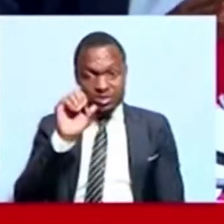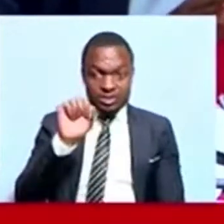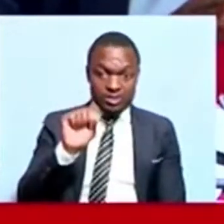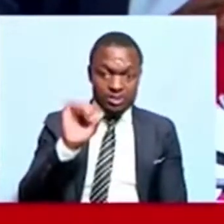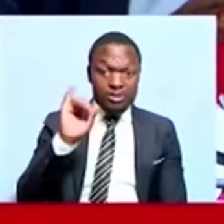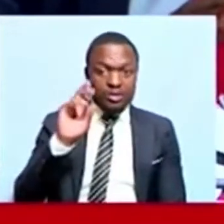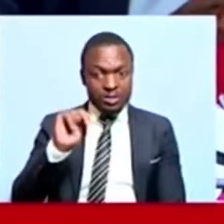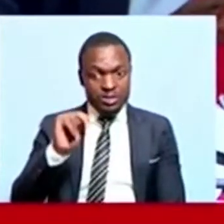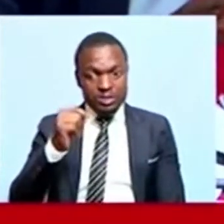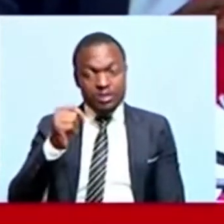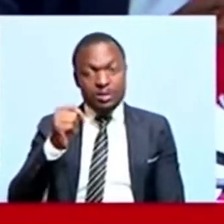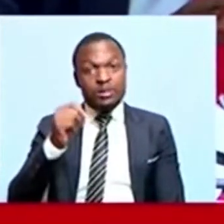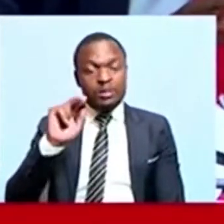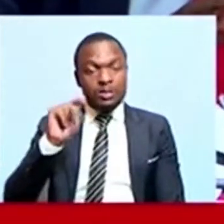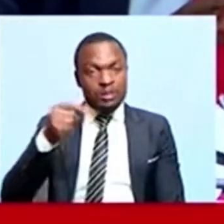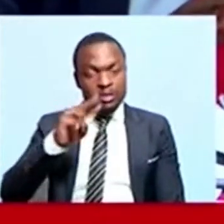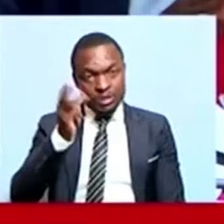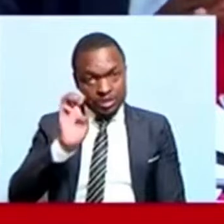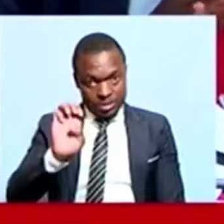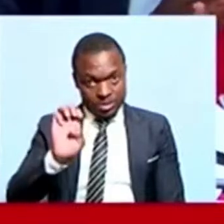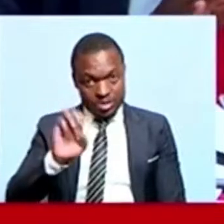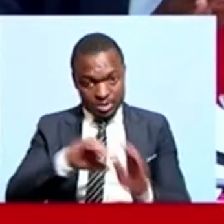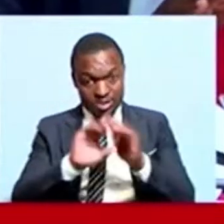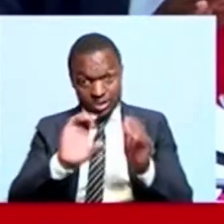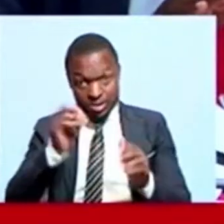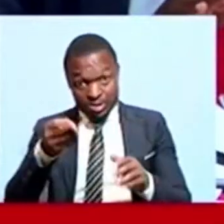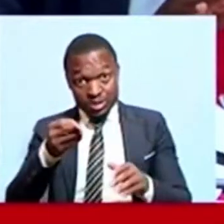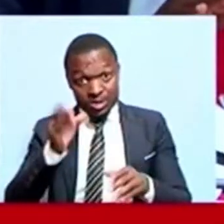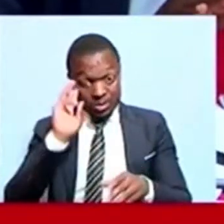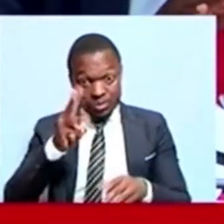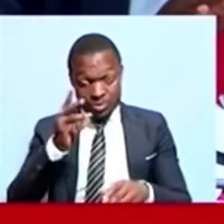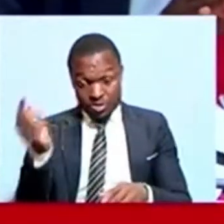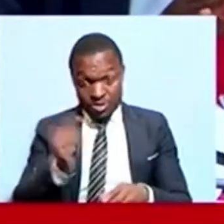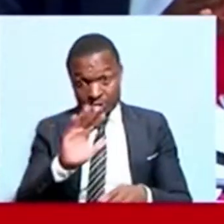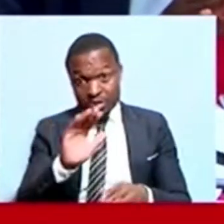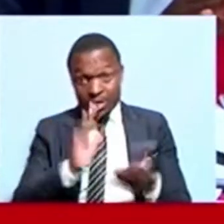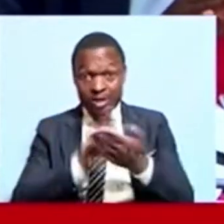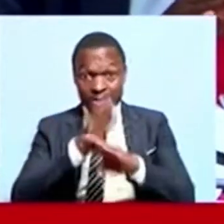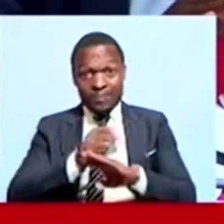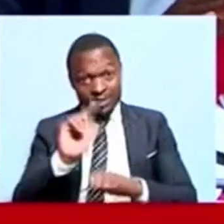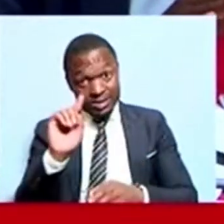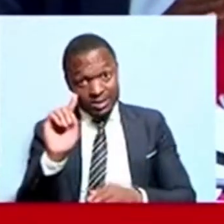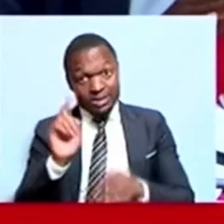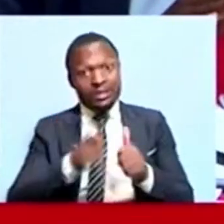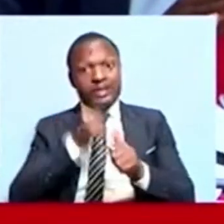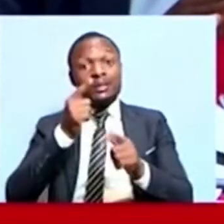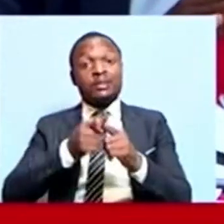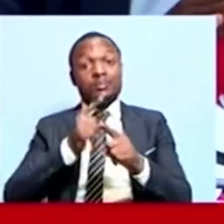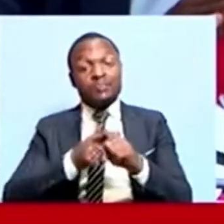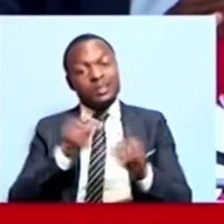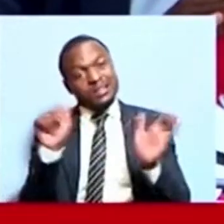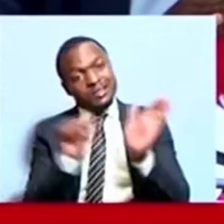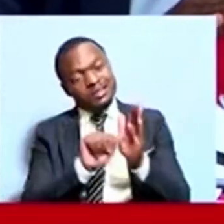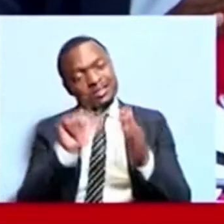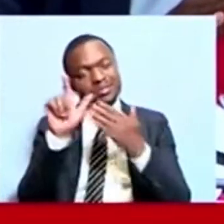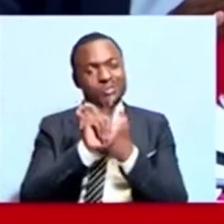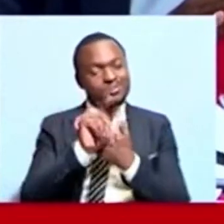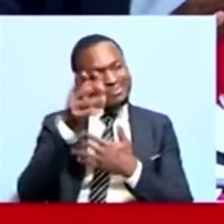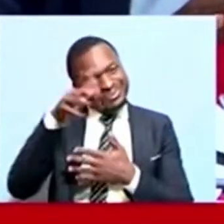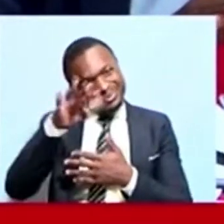CDF. You are coming back next month, after next month, somewhere in April or somewhere